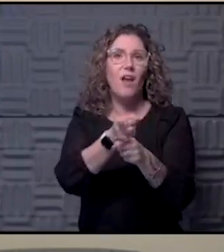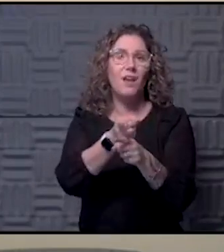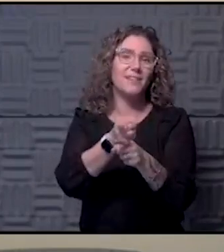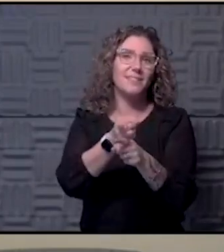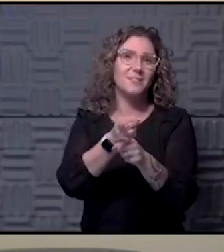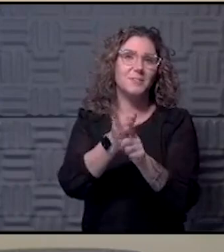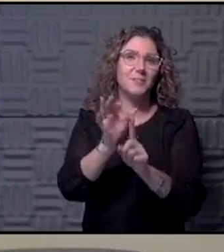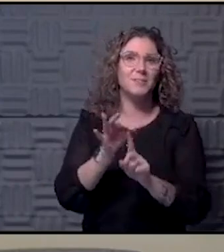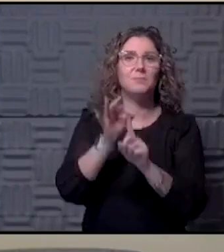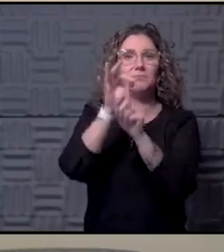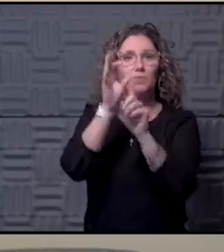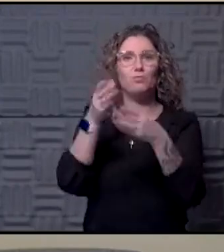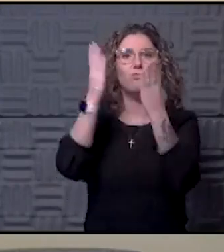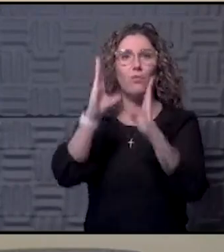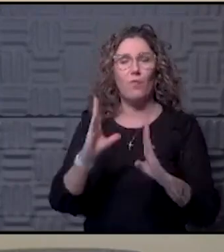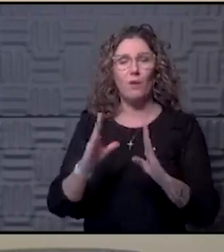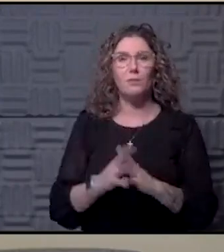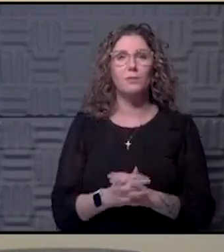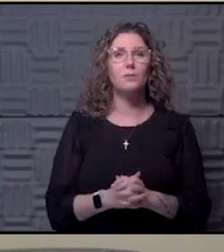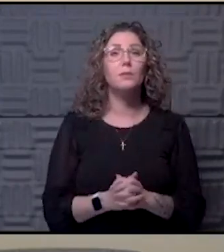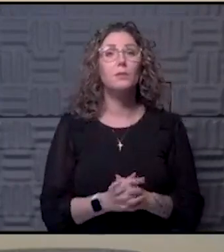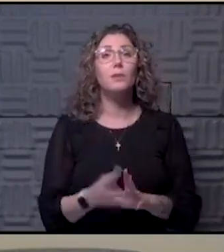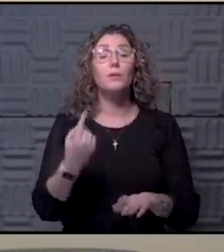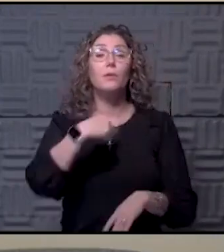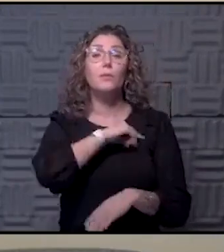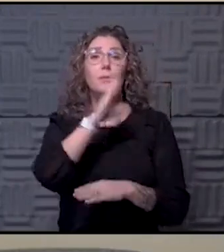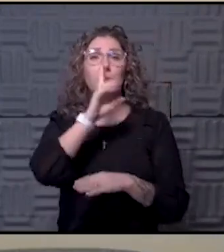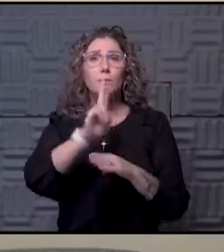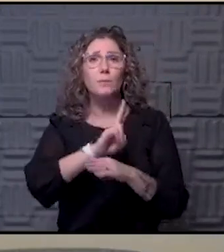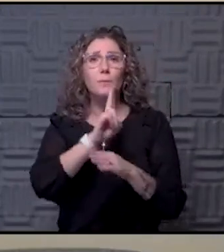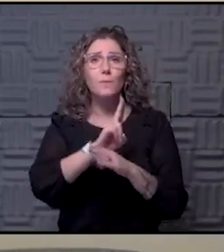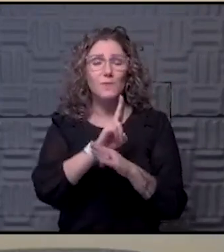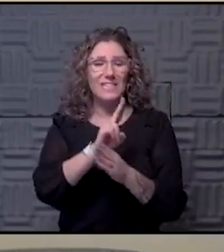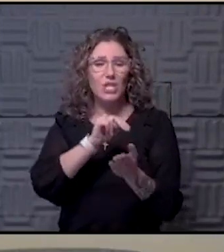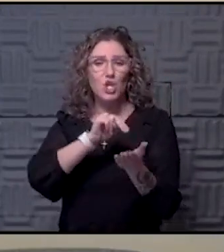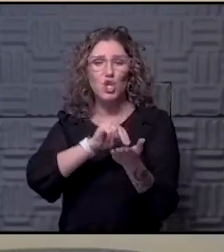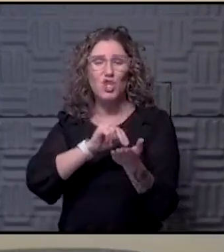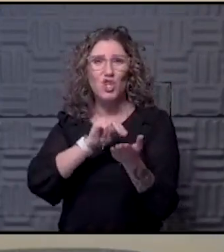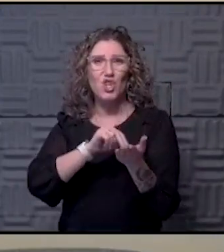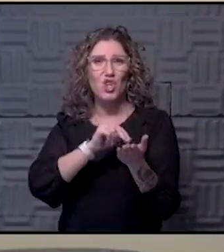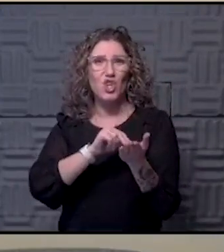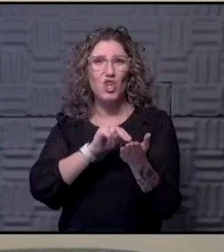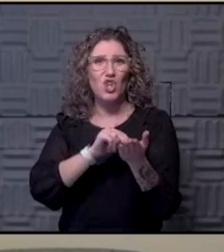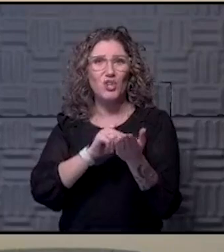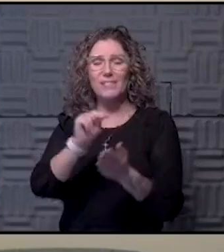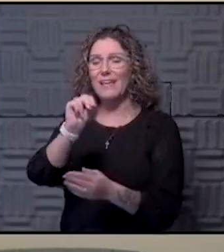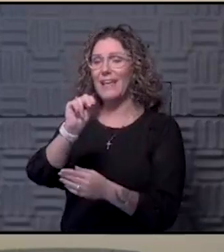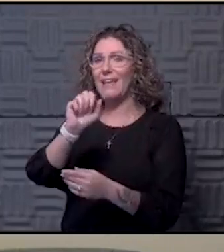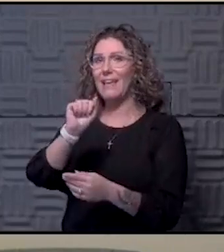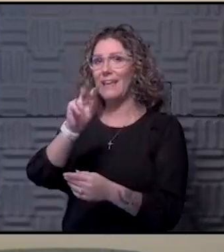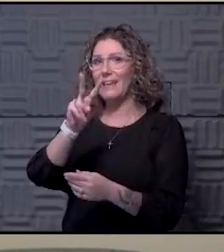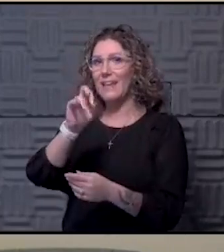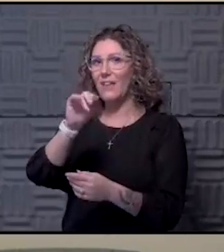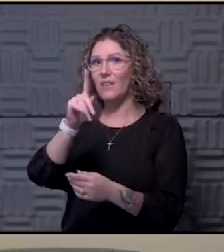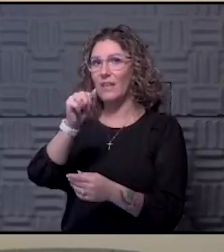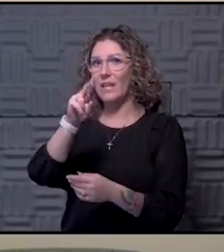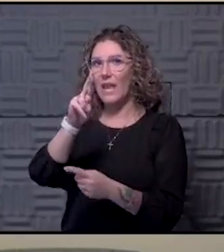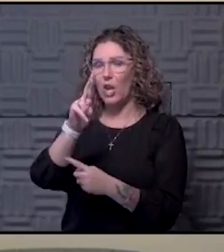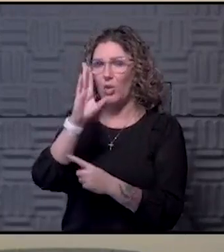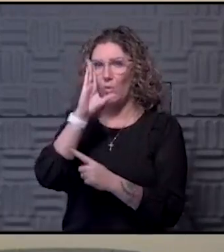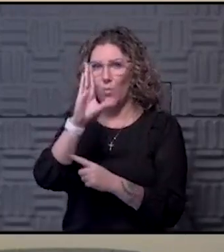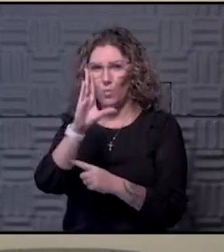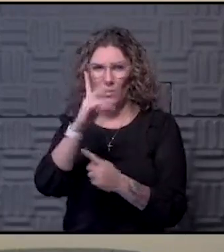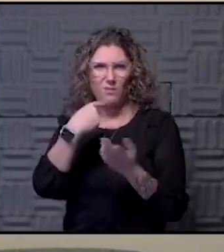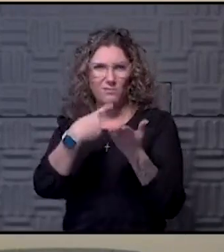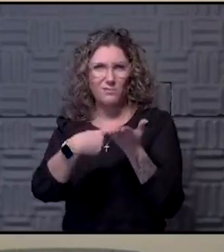specialty providers. Now, we are going to be utilizing nurse navigators. This is something that we'll probably tap into more